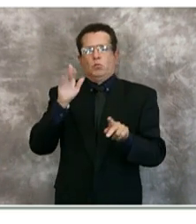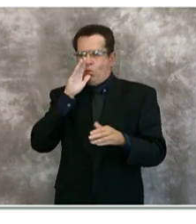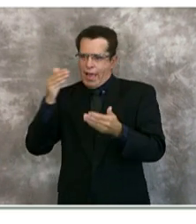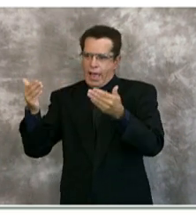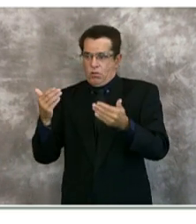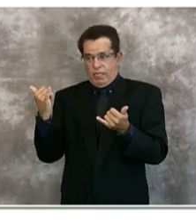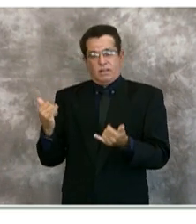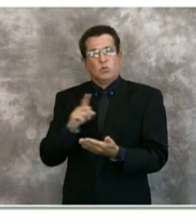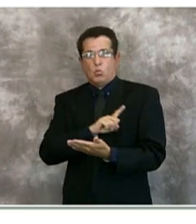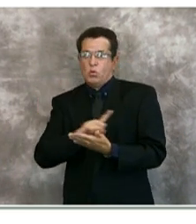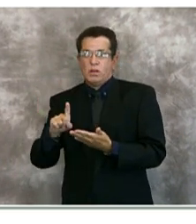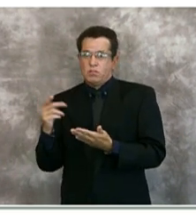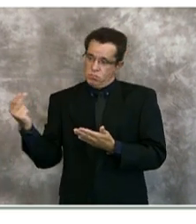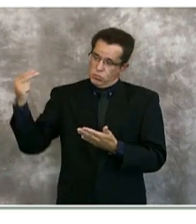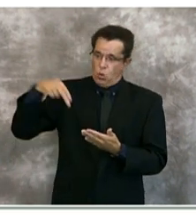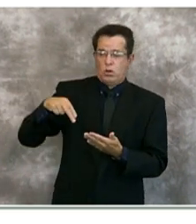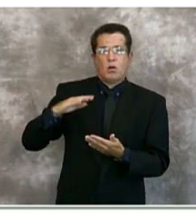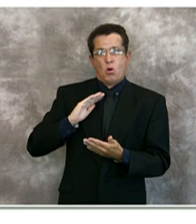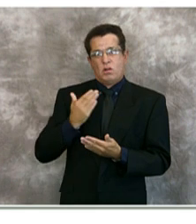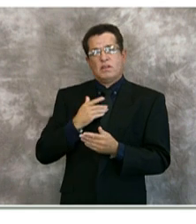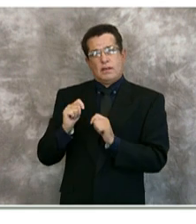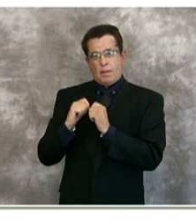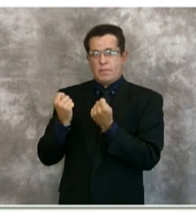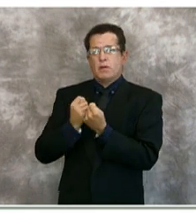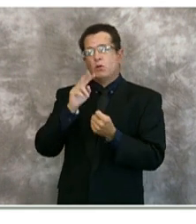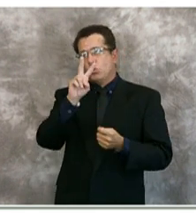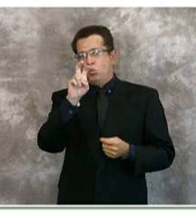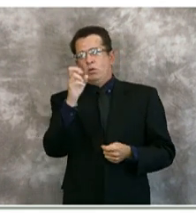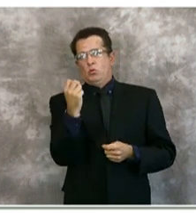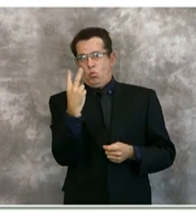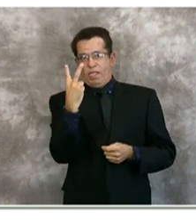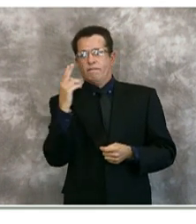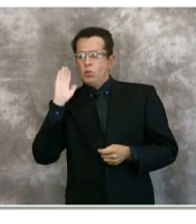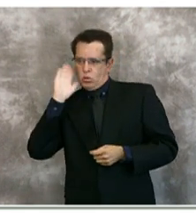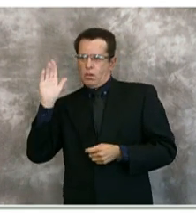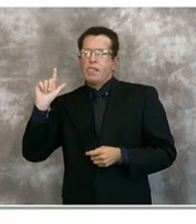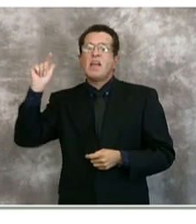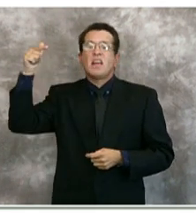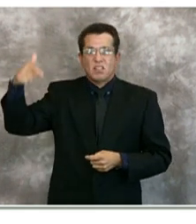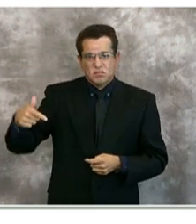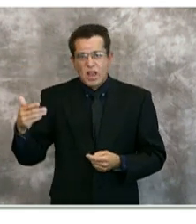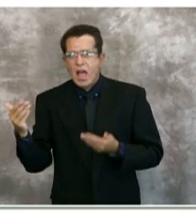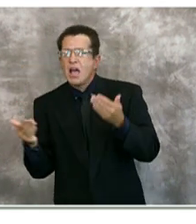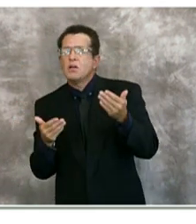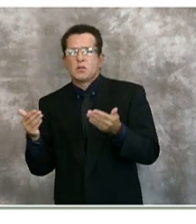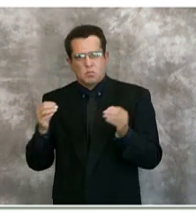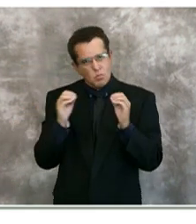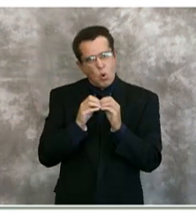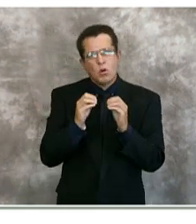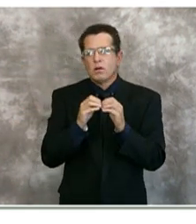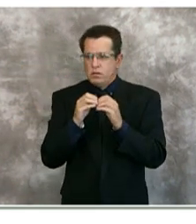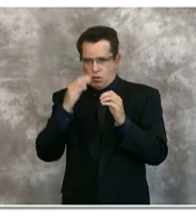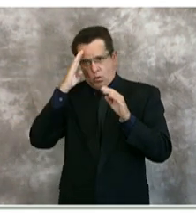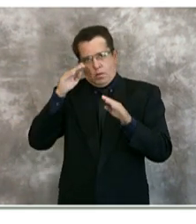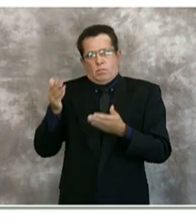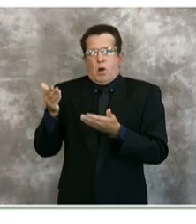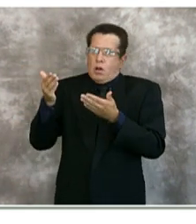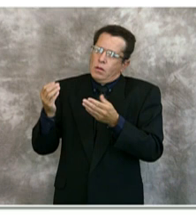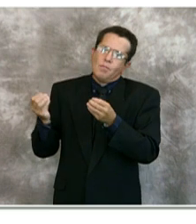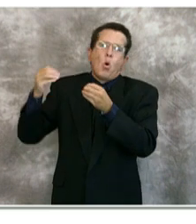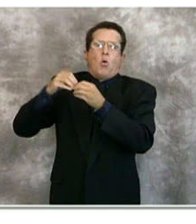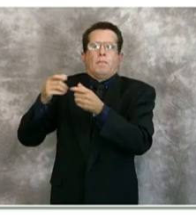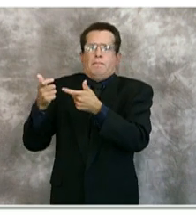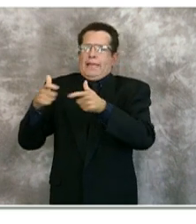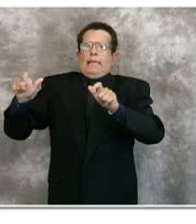this week alone. We're in the process of hiring 212 on top of that 97, and we think this number will continue to increase and